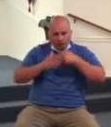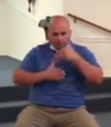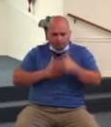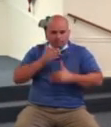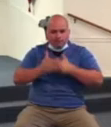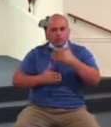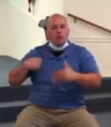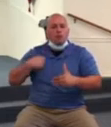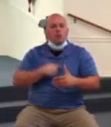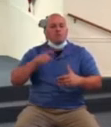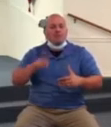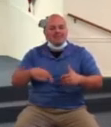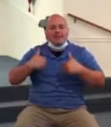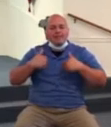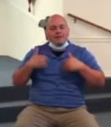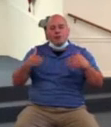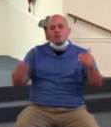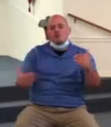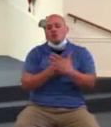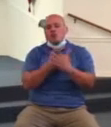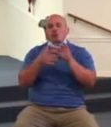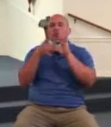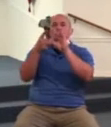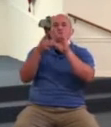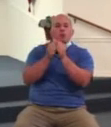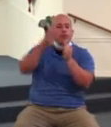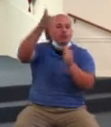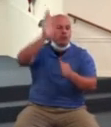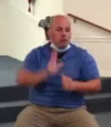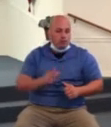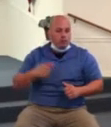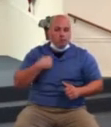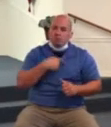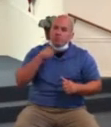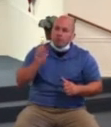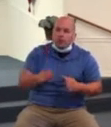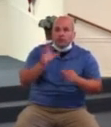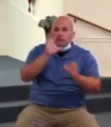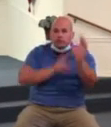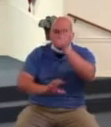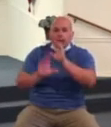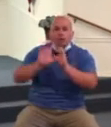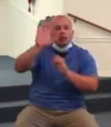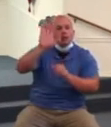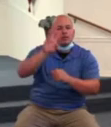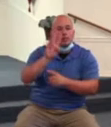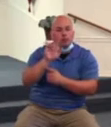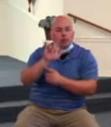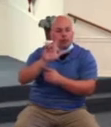then follow Jesus diligently, seeking God's will and doing it the best we can.